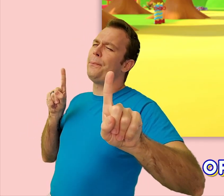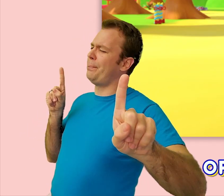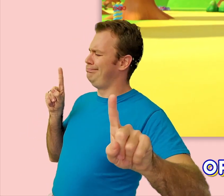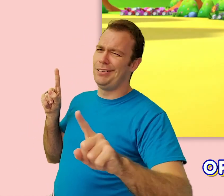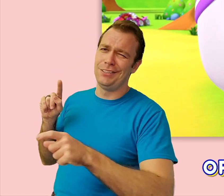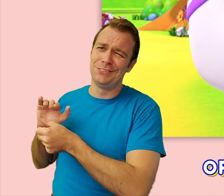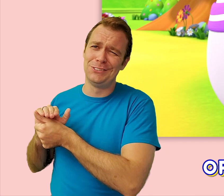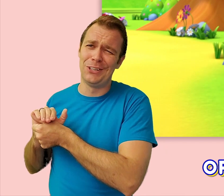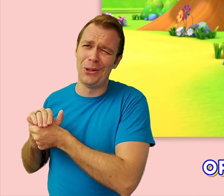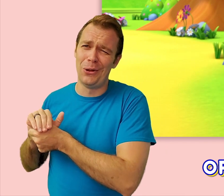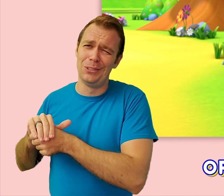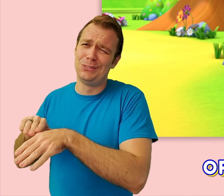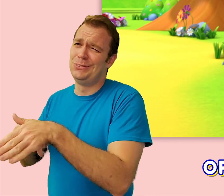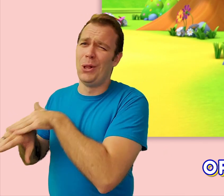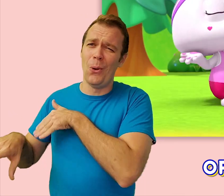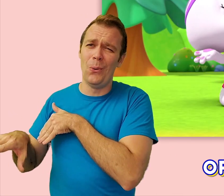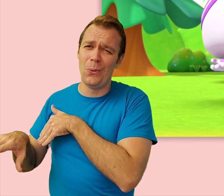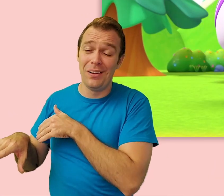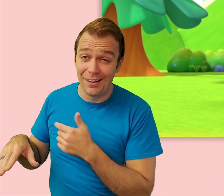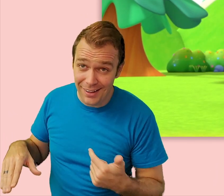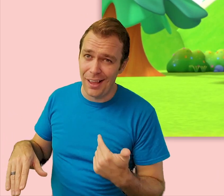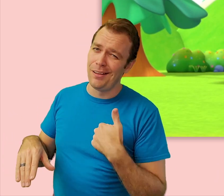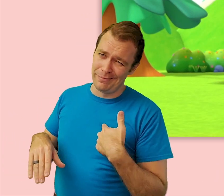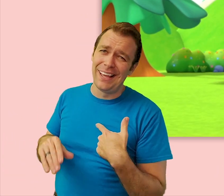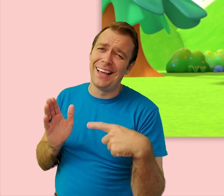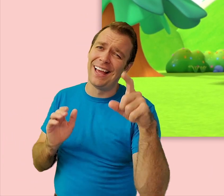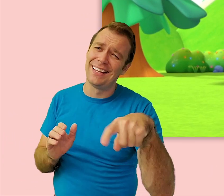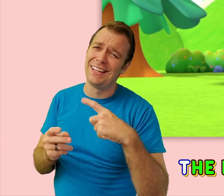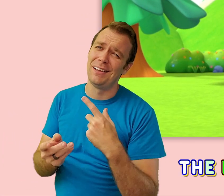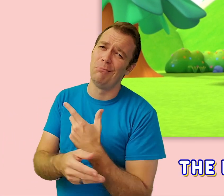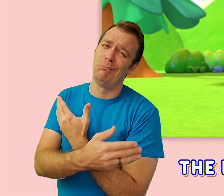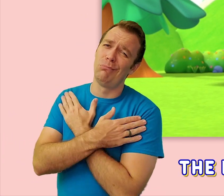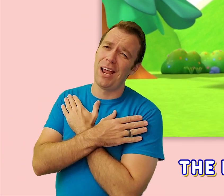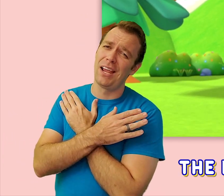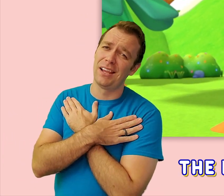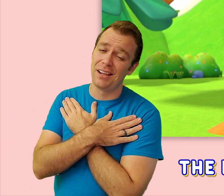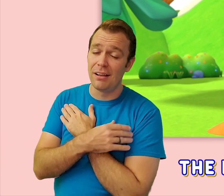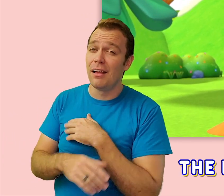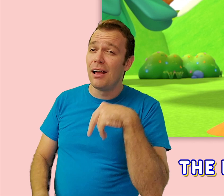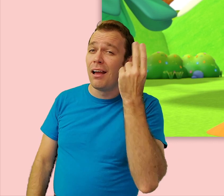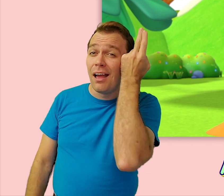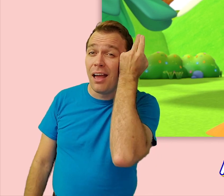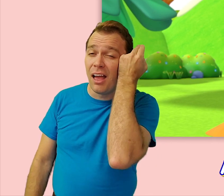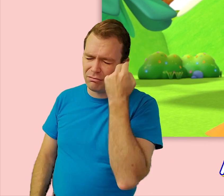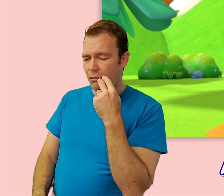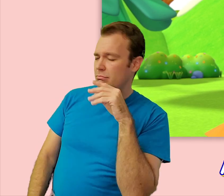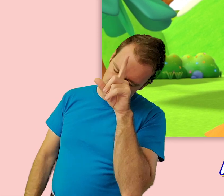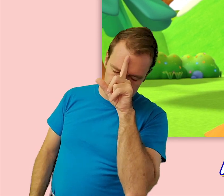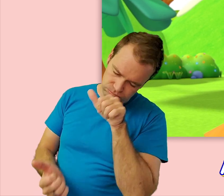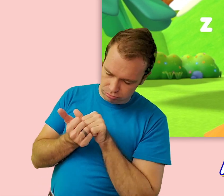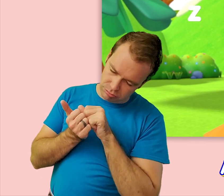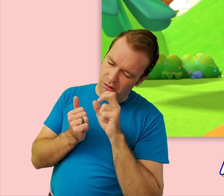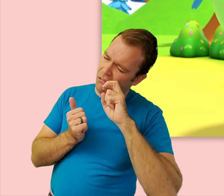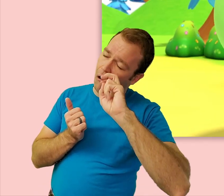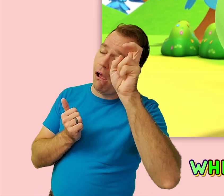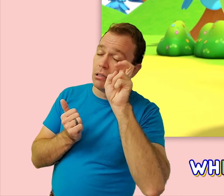ahead of that tortoise shell. I deserve a break. The hare was snoring loud and very,